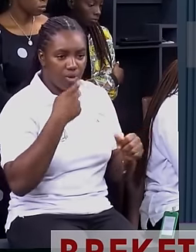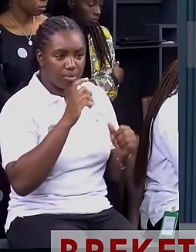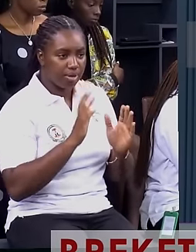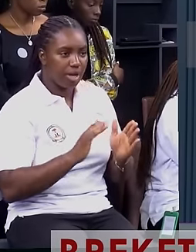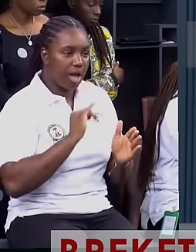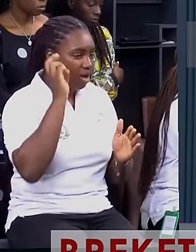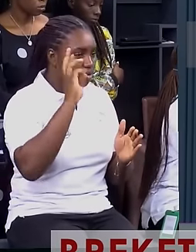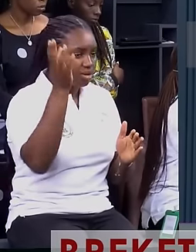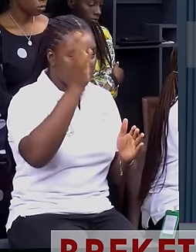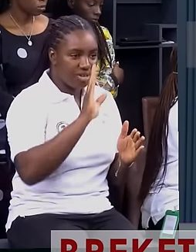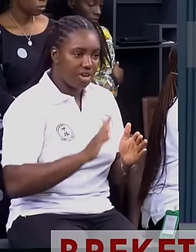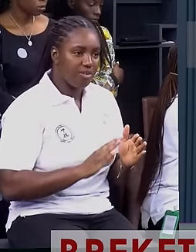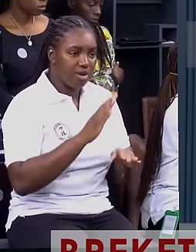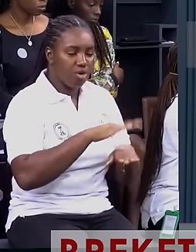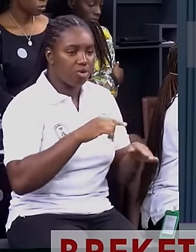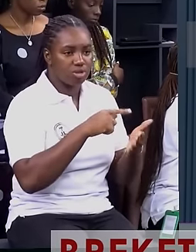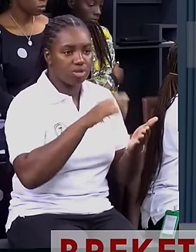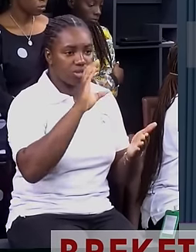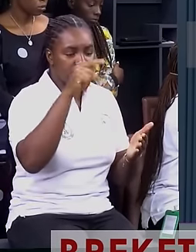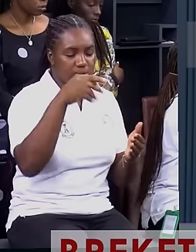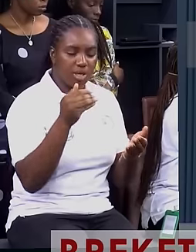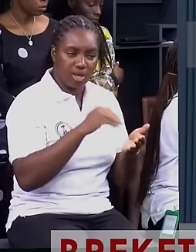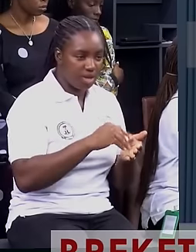I will never call the CP again for any matter.